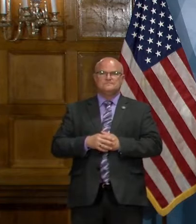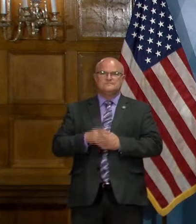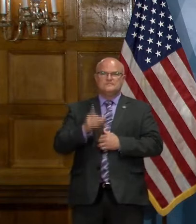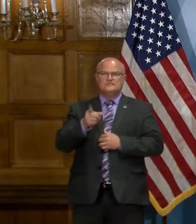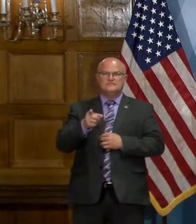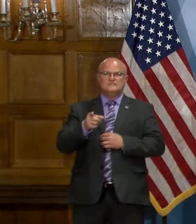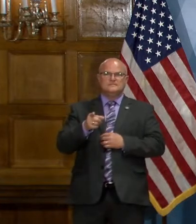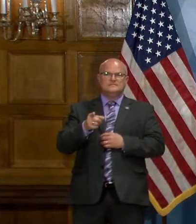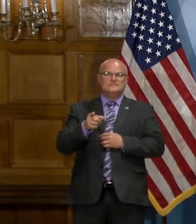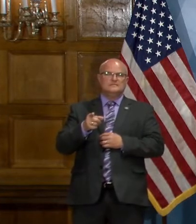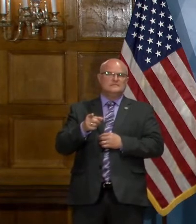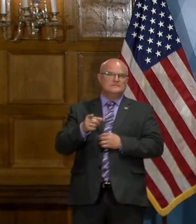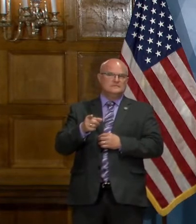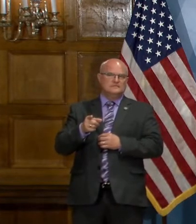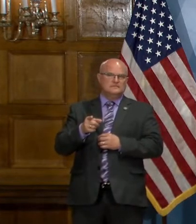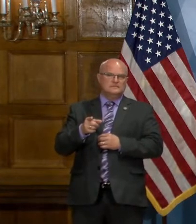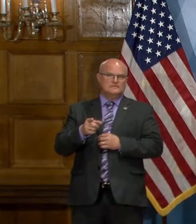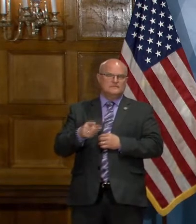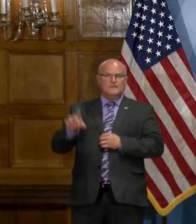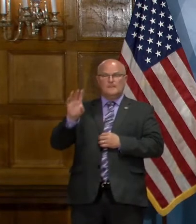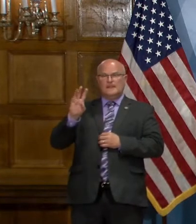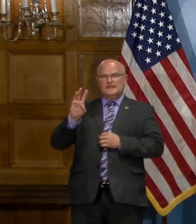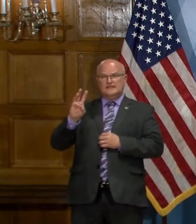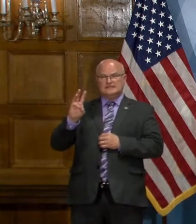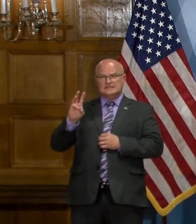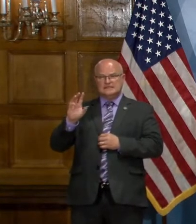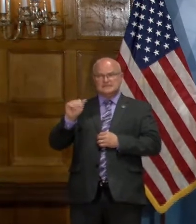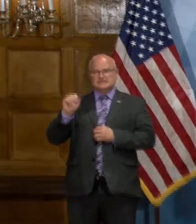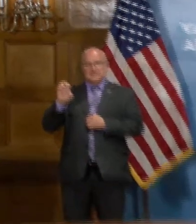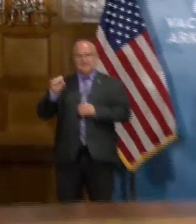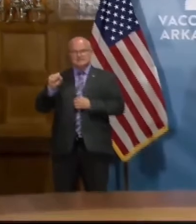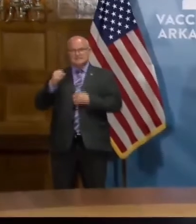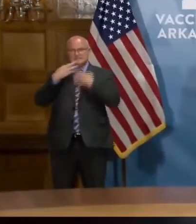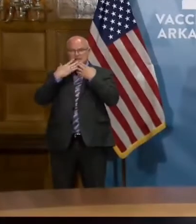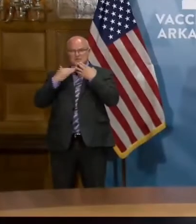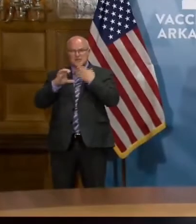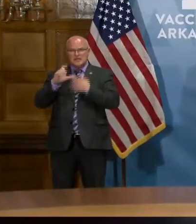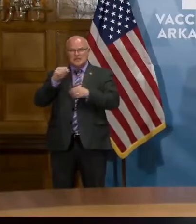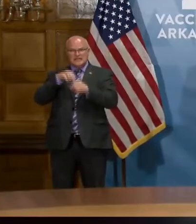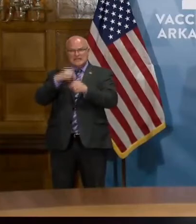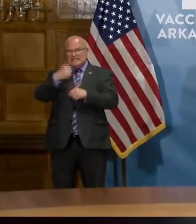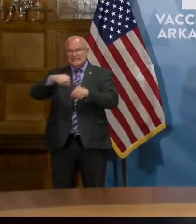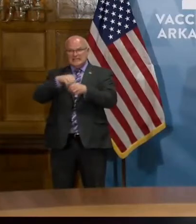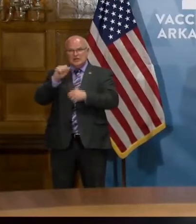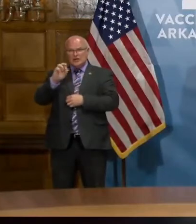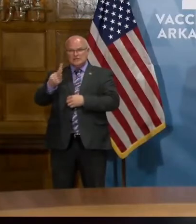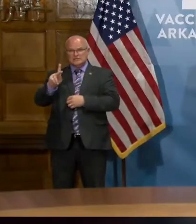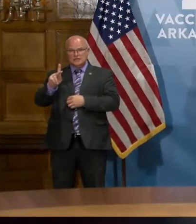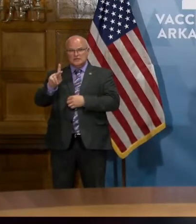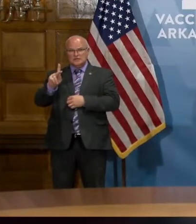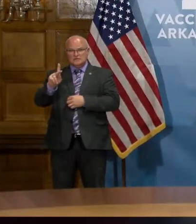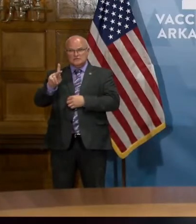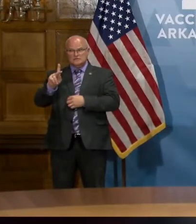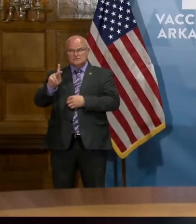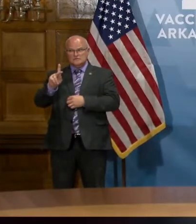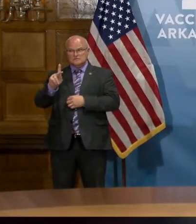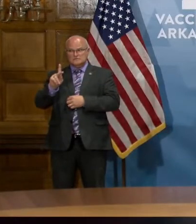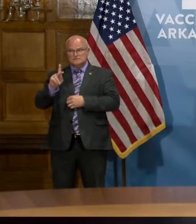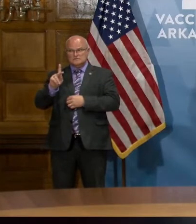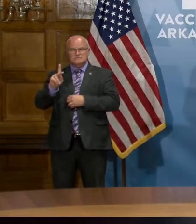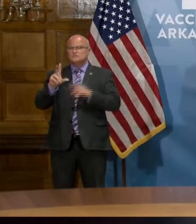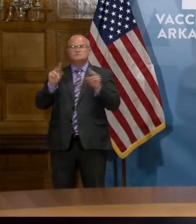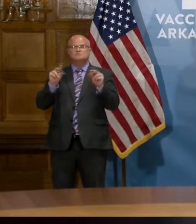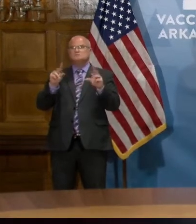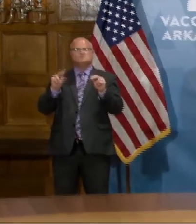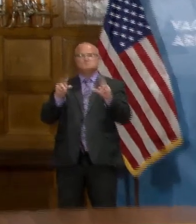Okay. 6 cases where they had the blood clots, were any of those in Arkansas? Dr. Romero?